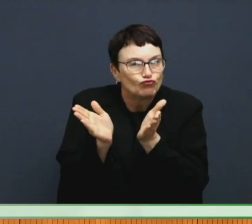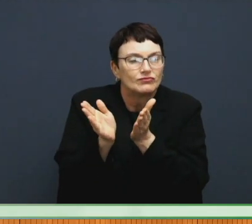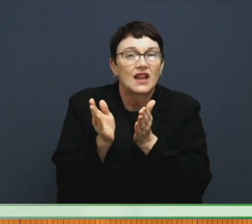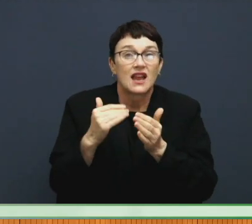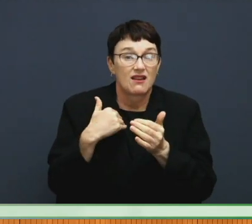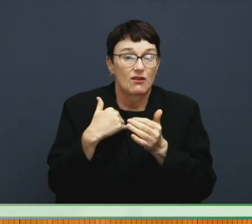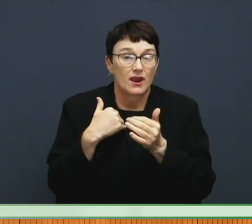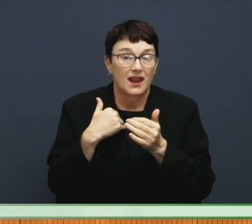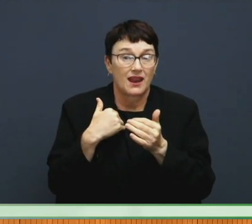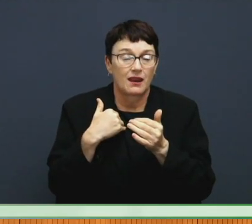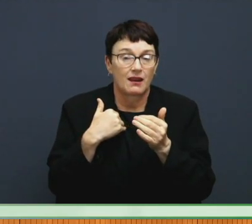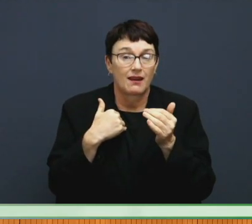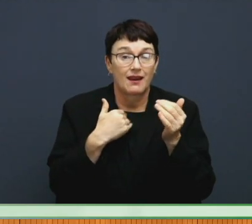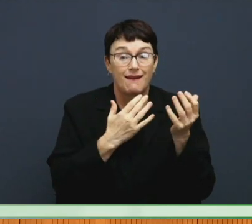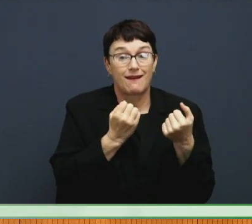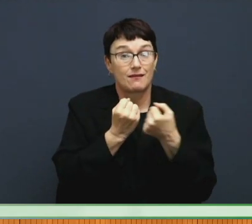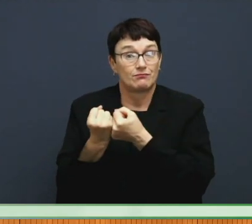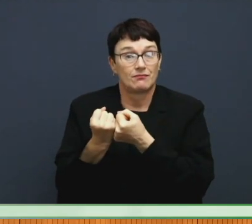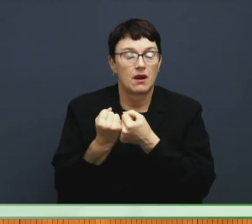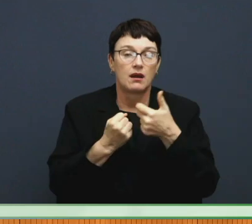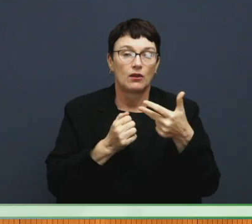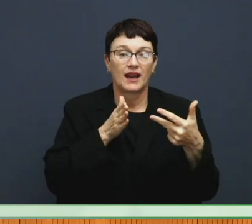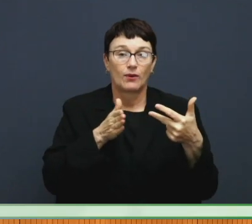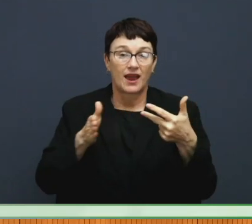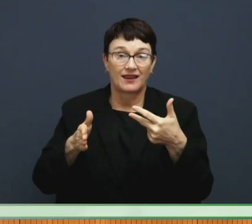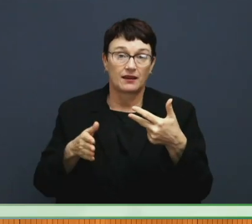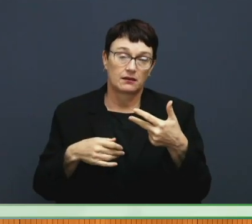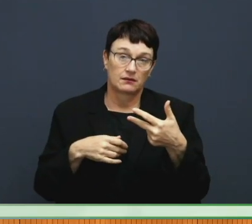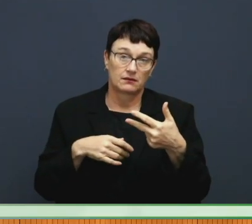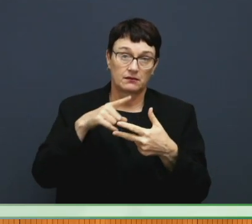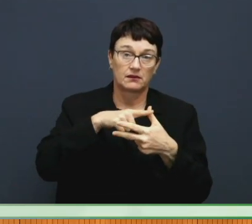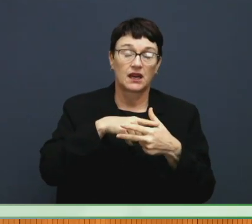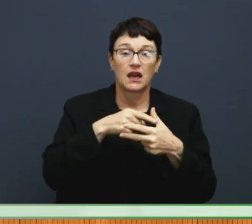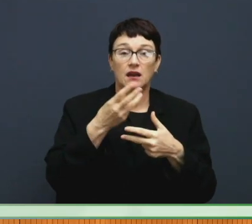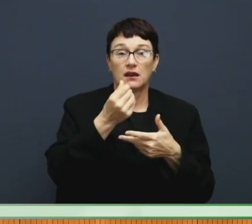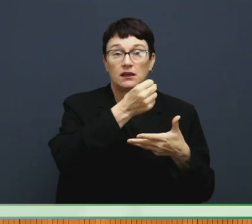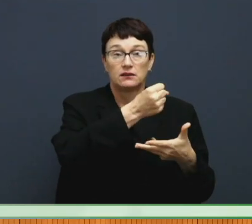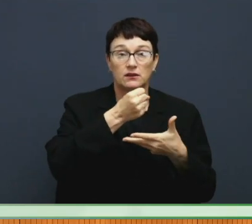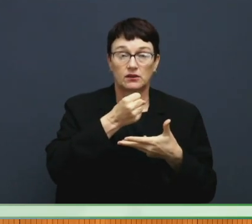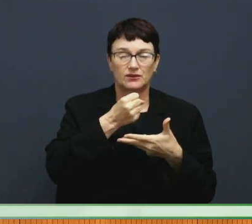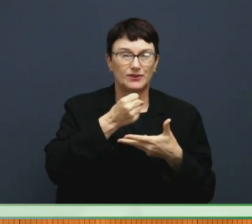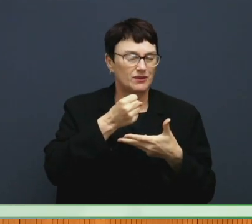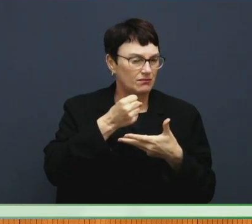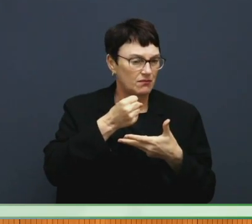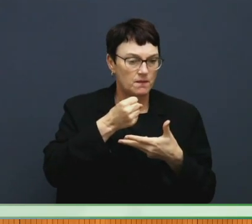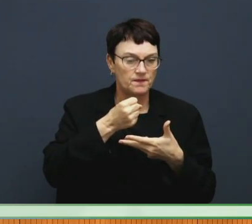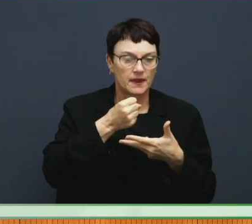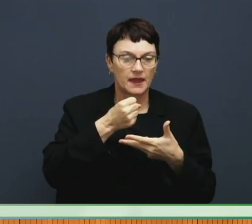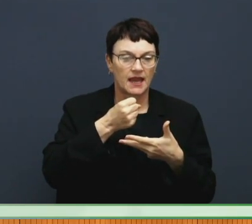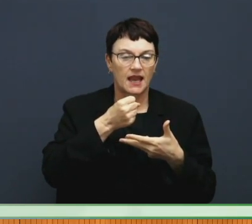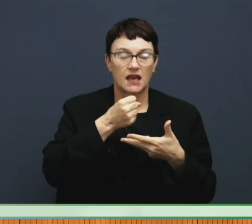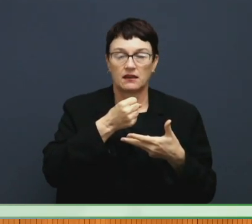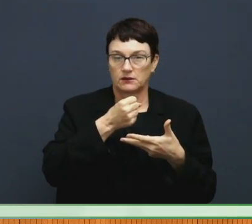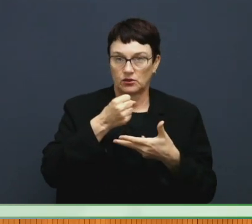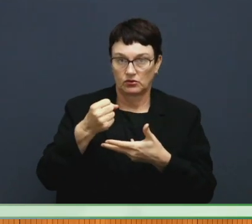3-dimensional support from enterprises, such as donations of the consumables and technical